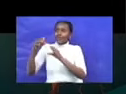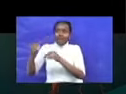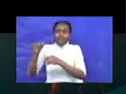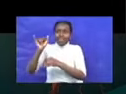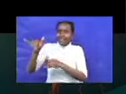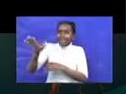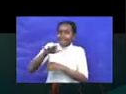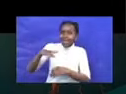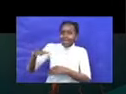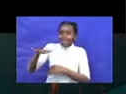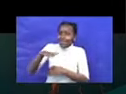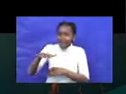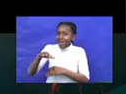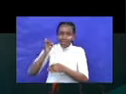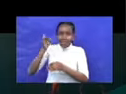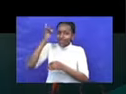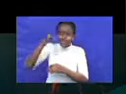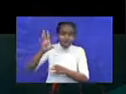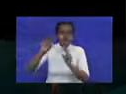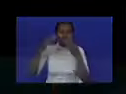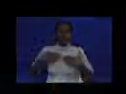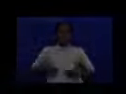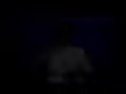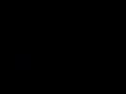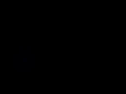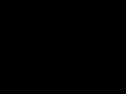wealthy can afford it?